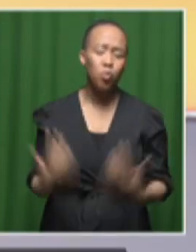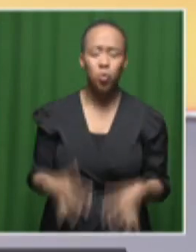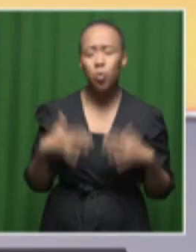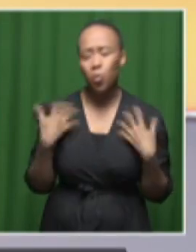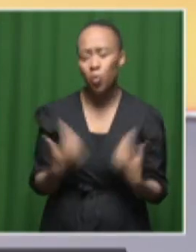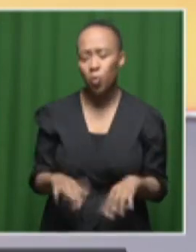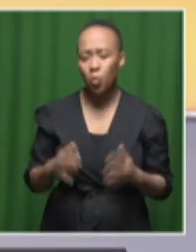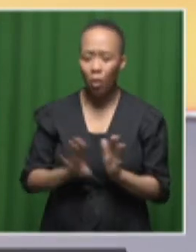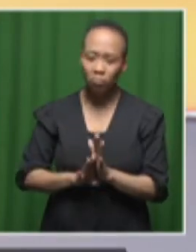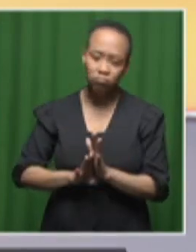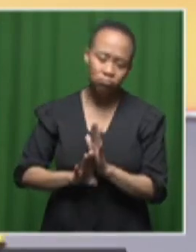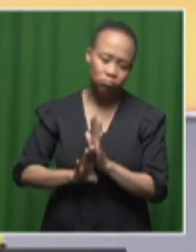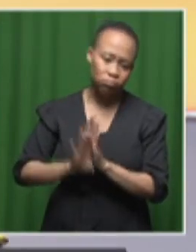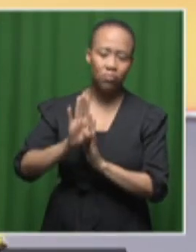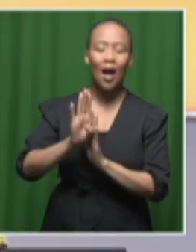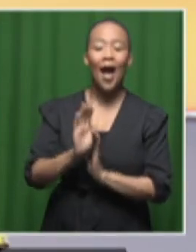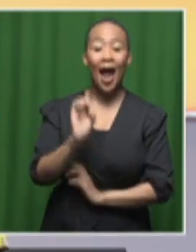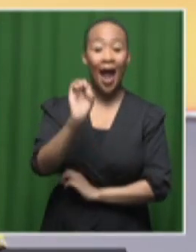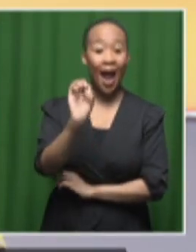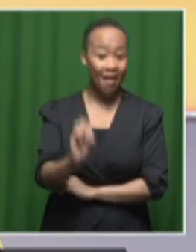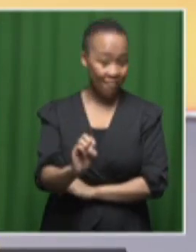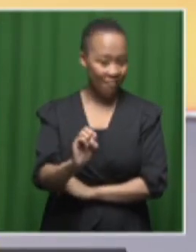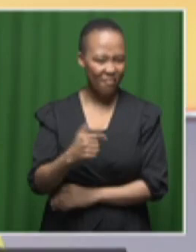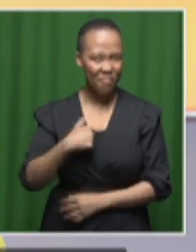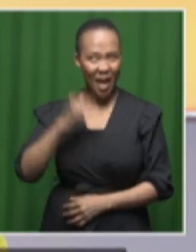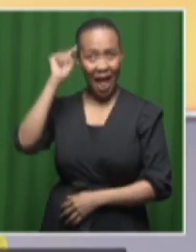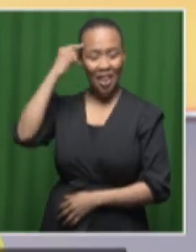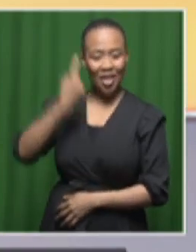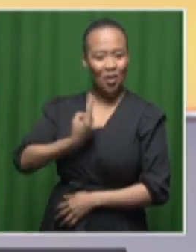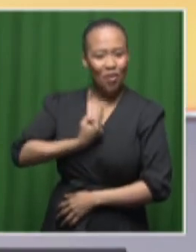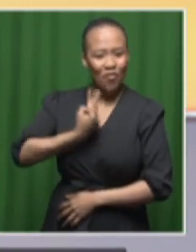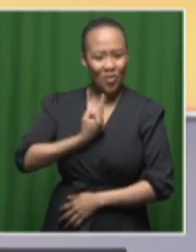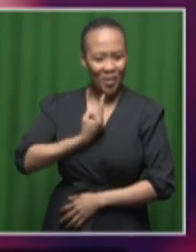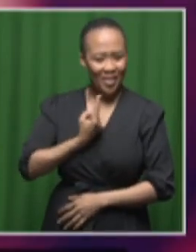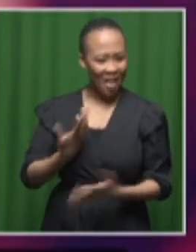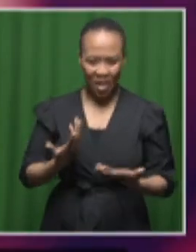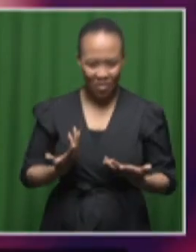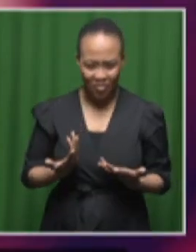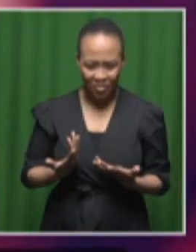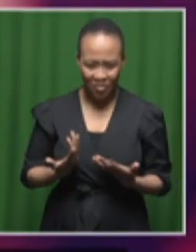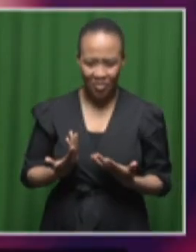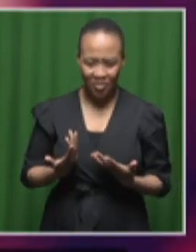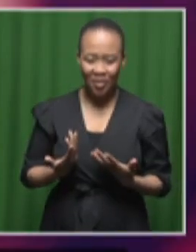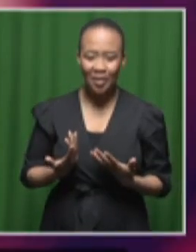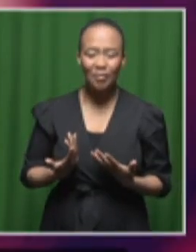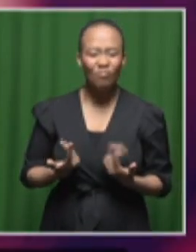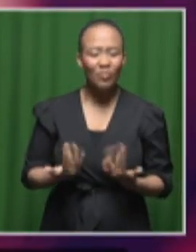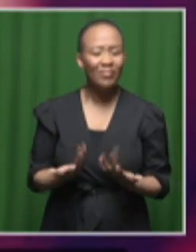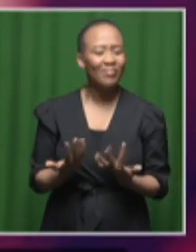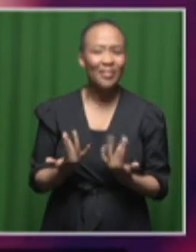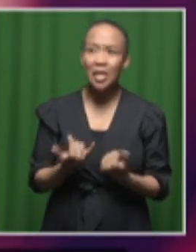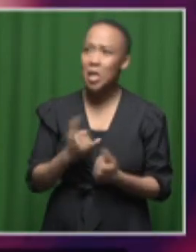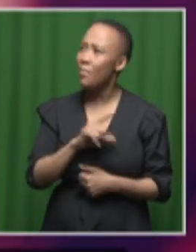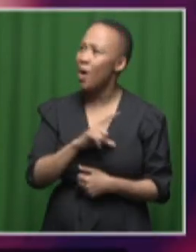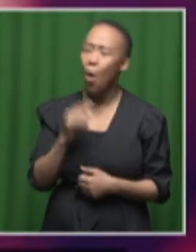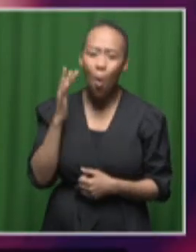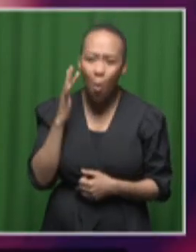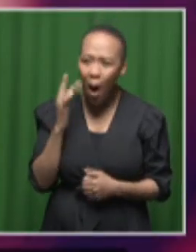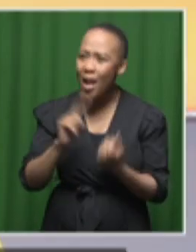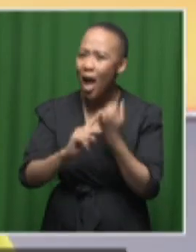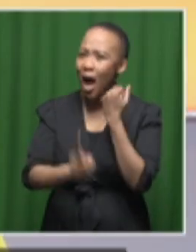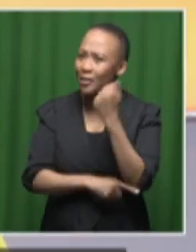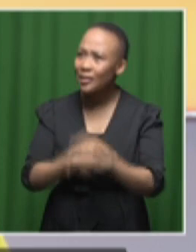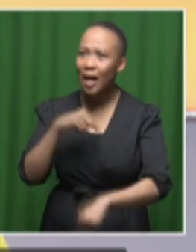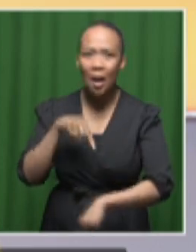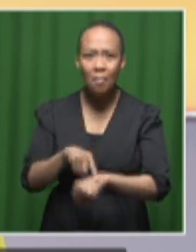so strange because I think to myself, I hardly ever go to I can't remember the last time I was inside a bank. I genuinely don't remember the